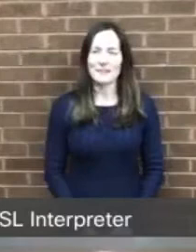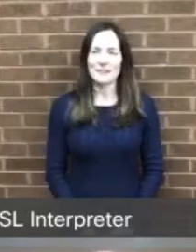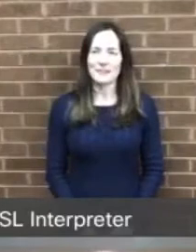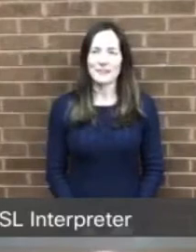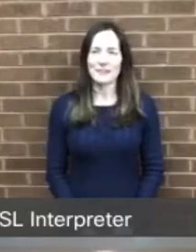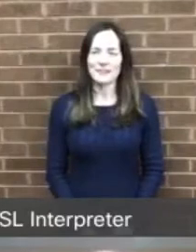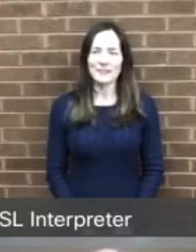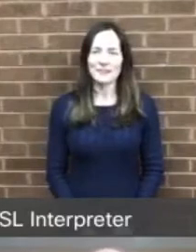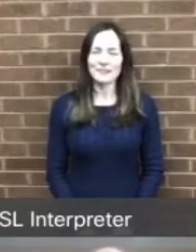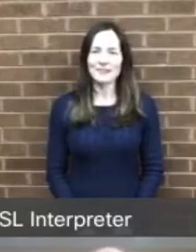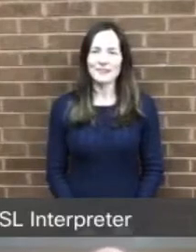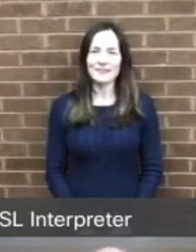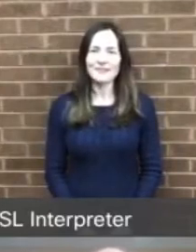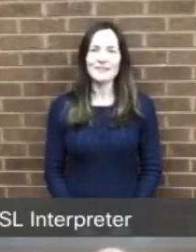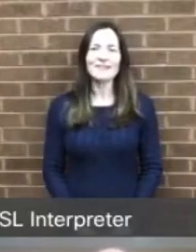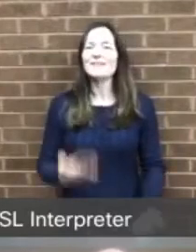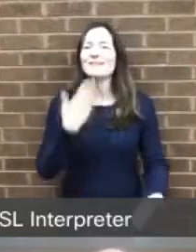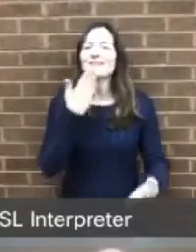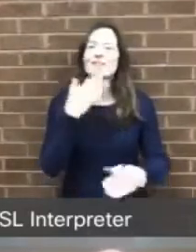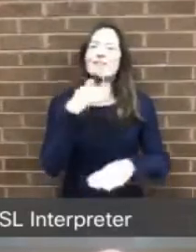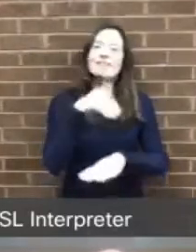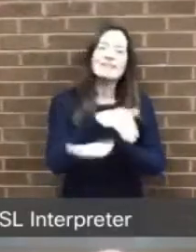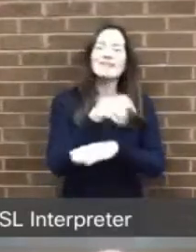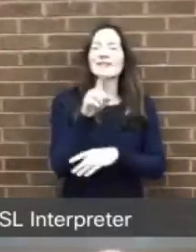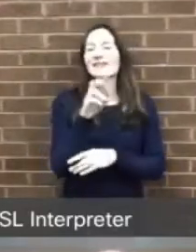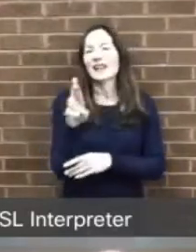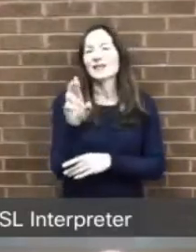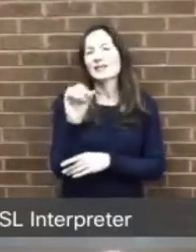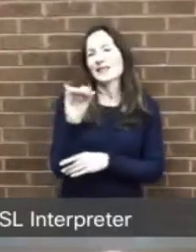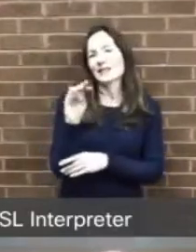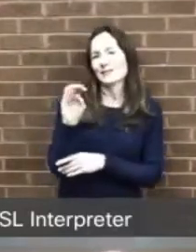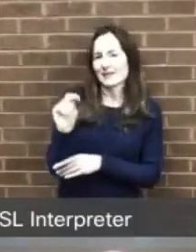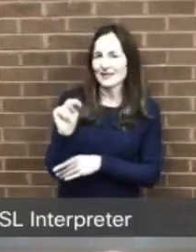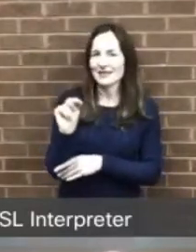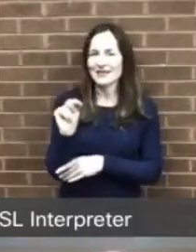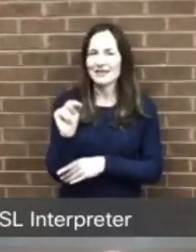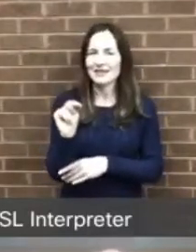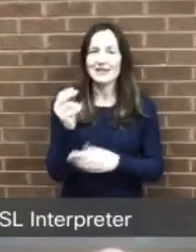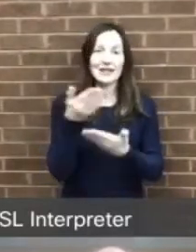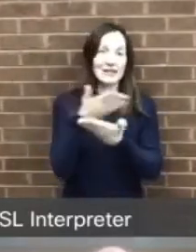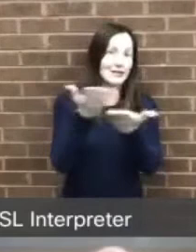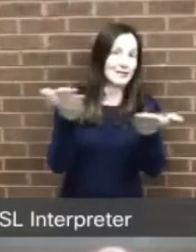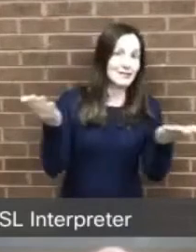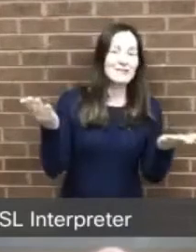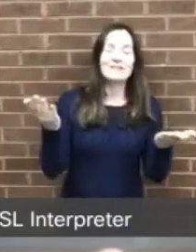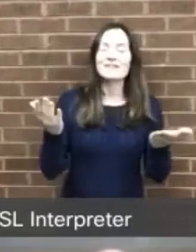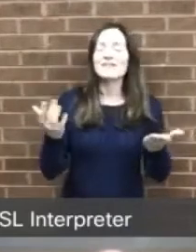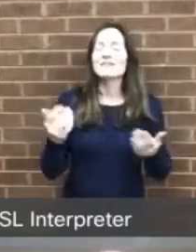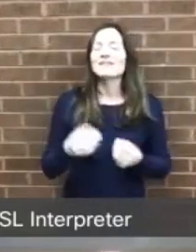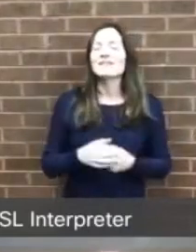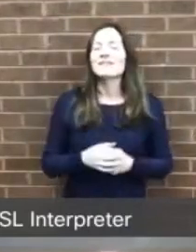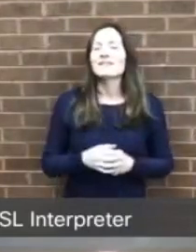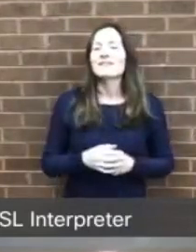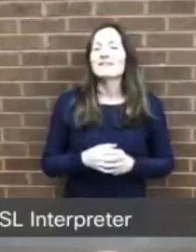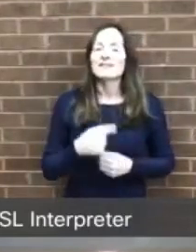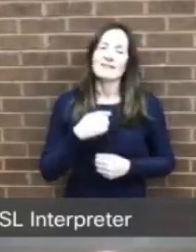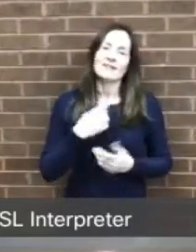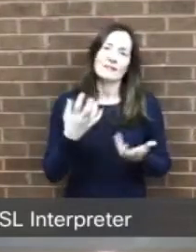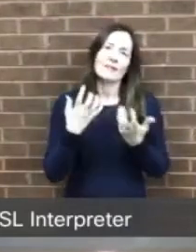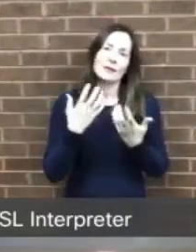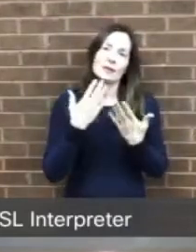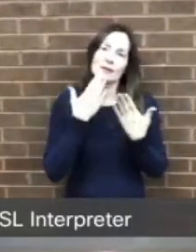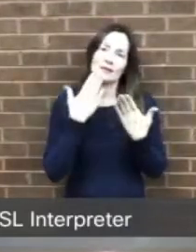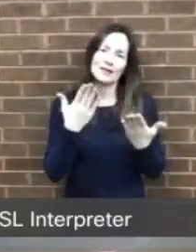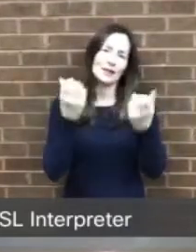Well, good evening, Dr. Simon and everyone else. I want to thank you so much